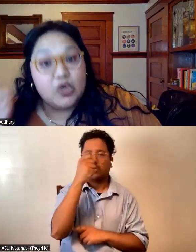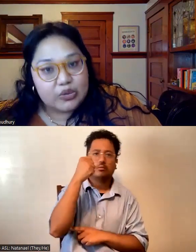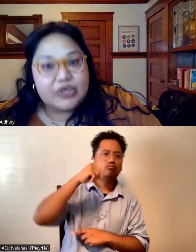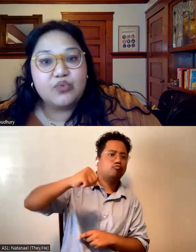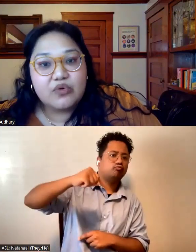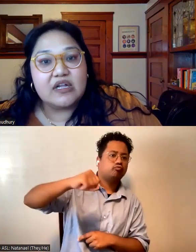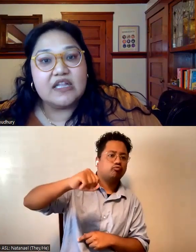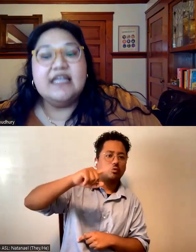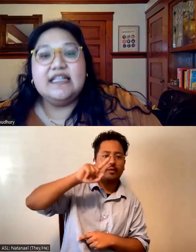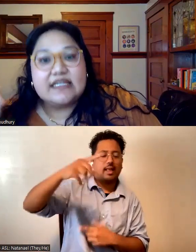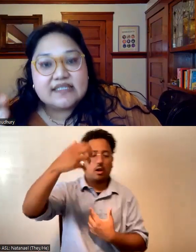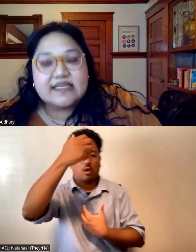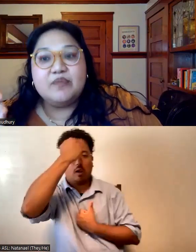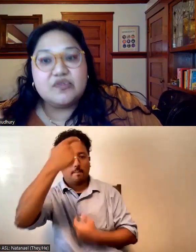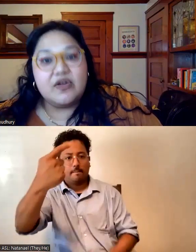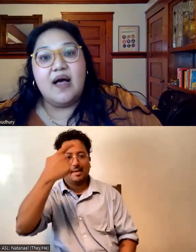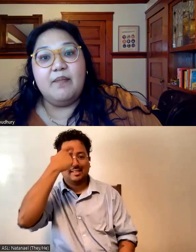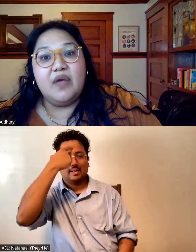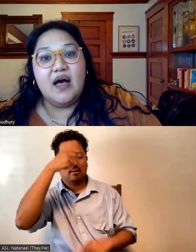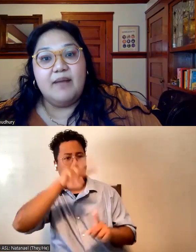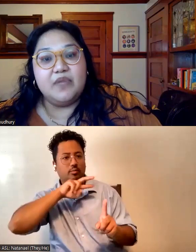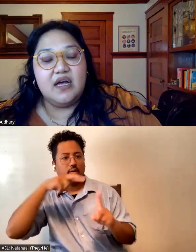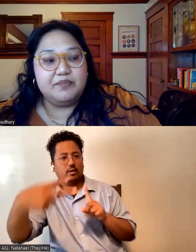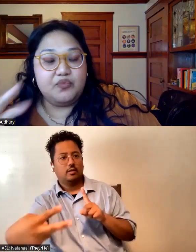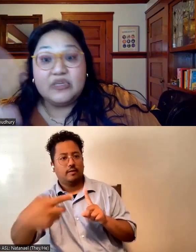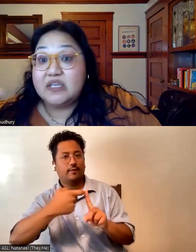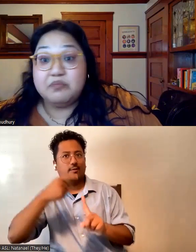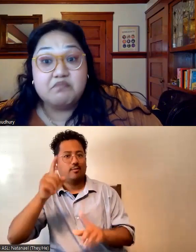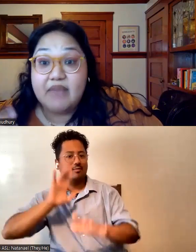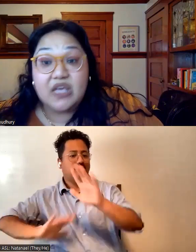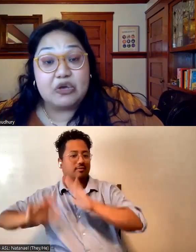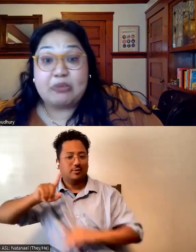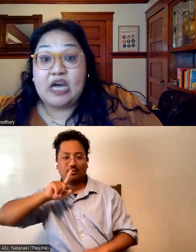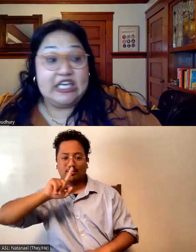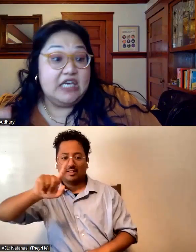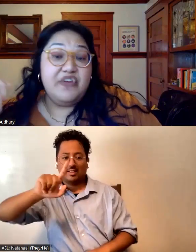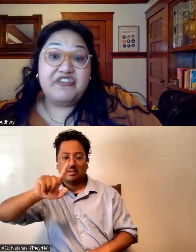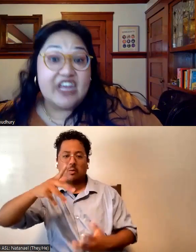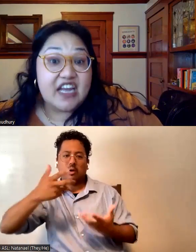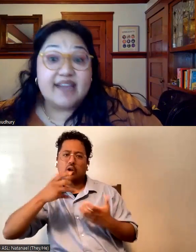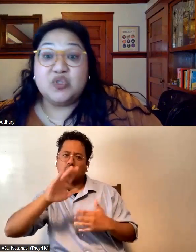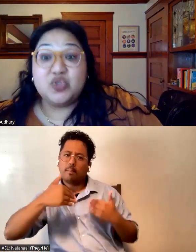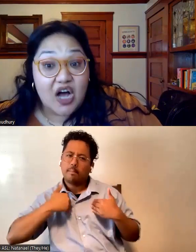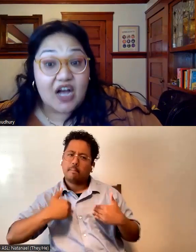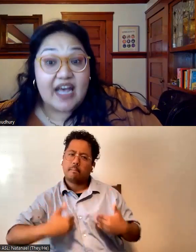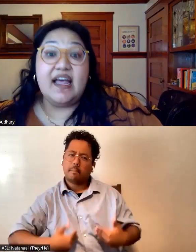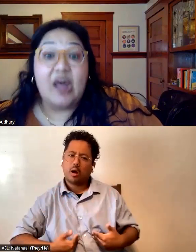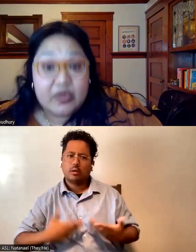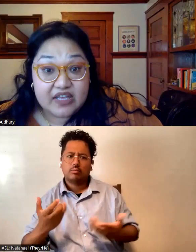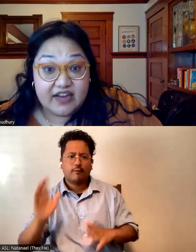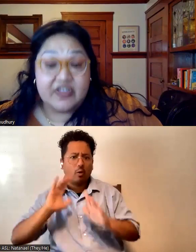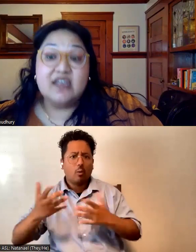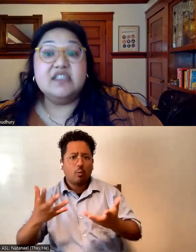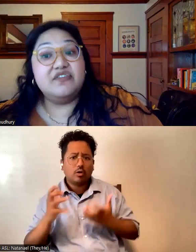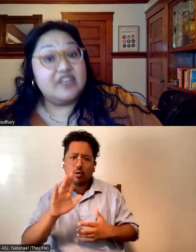imperial colonial rule that stems from really making your body fit and strong and